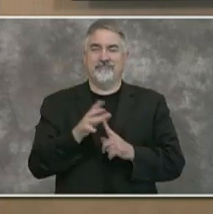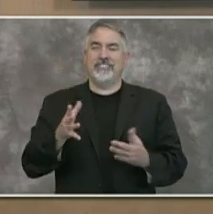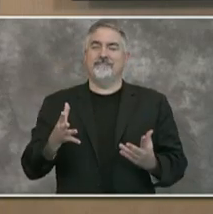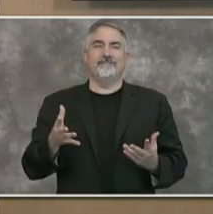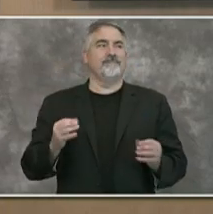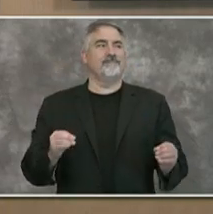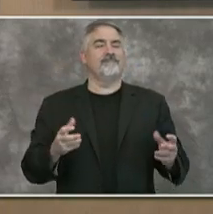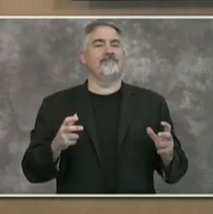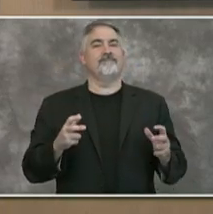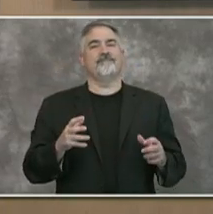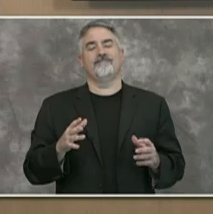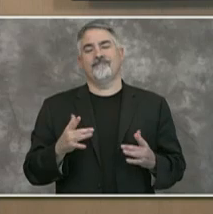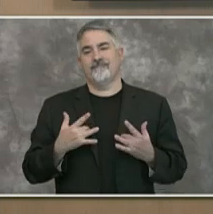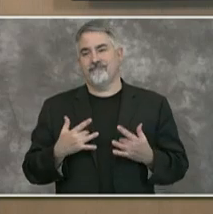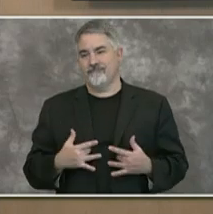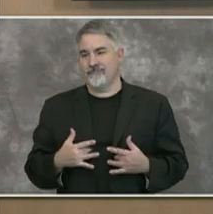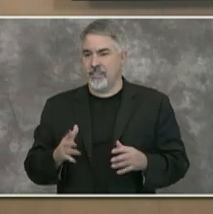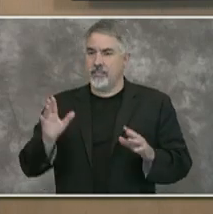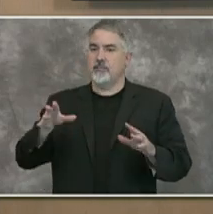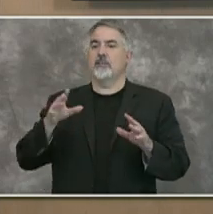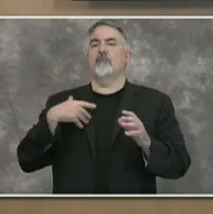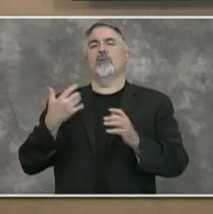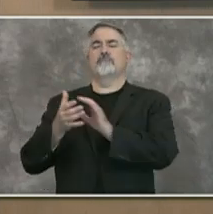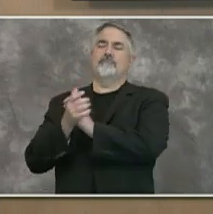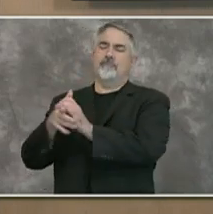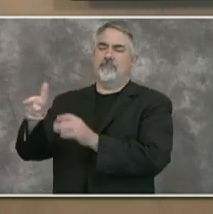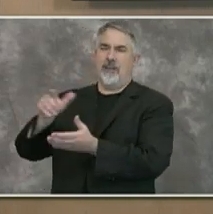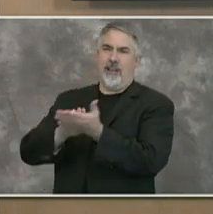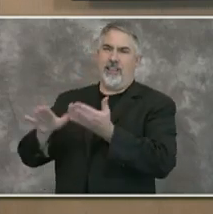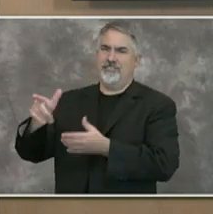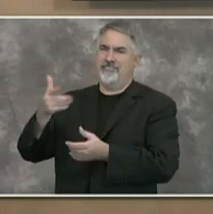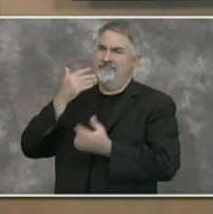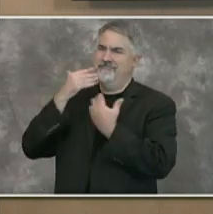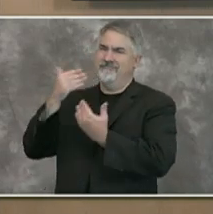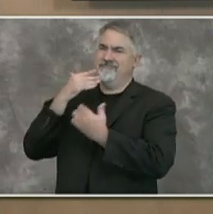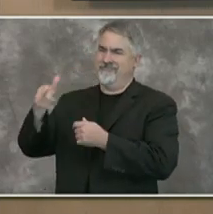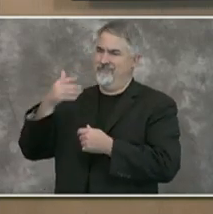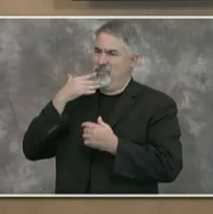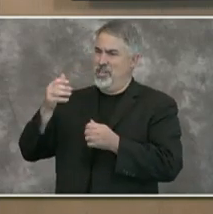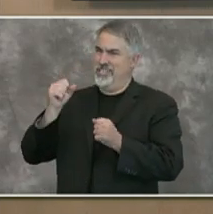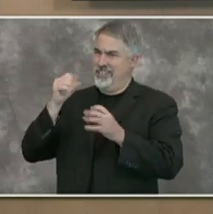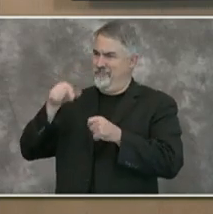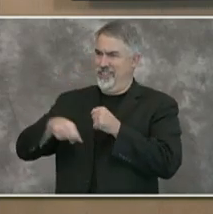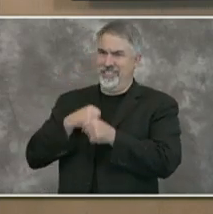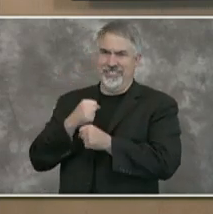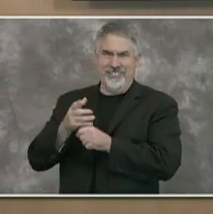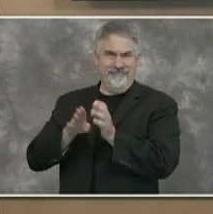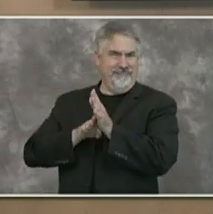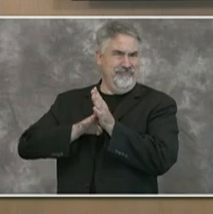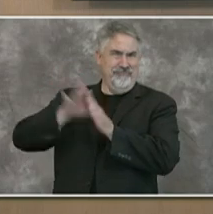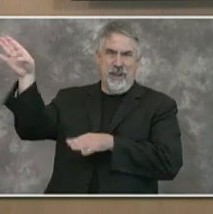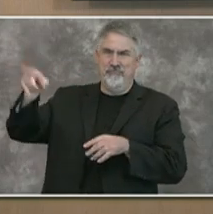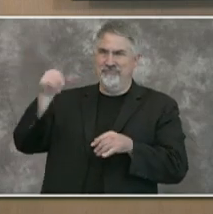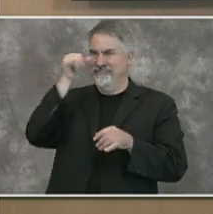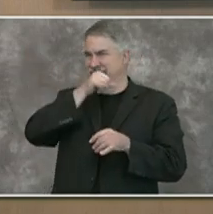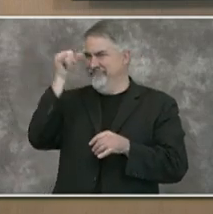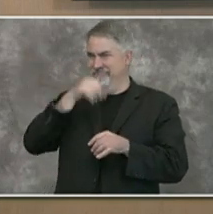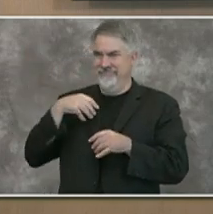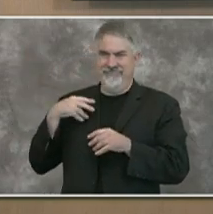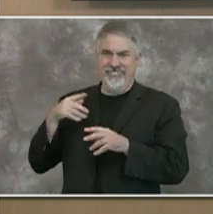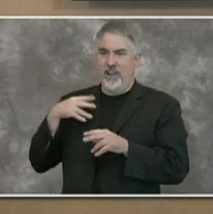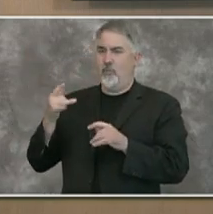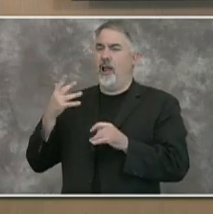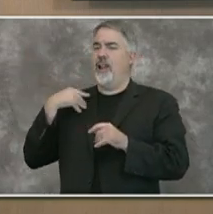to celebrate, but I want to congratulate the Aztecs on an amazing season, and we certainly can't wait to cheer you on